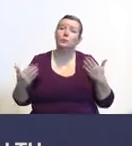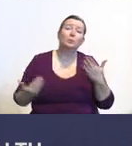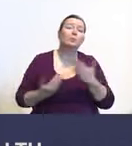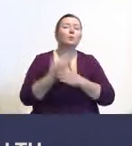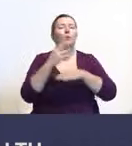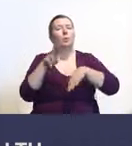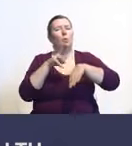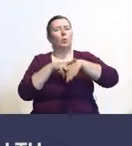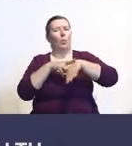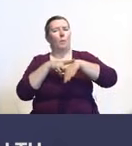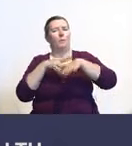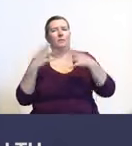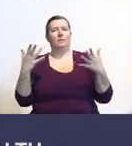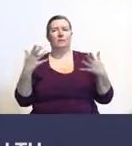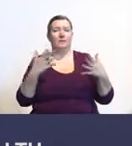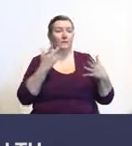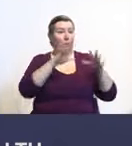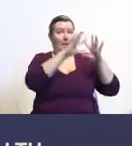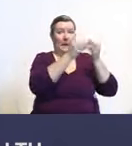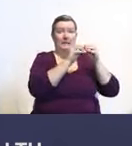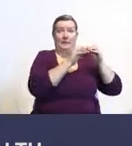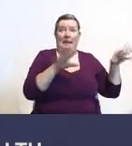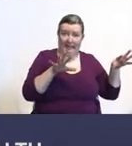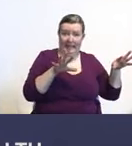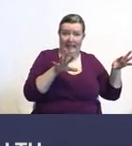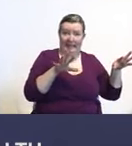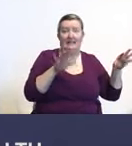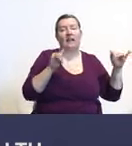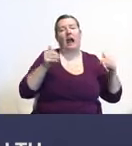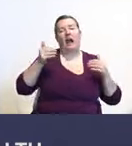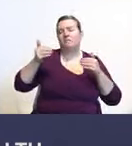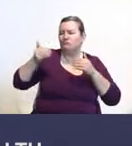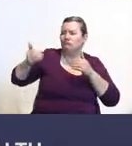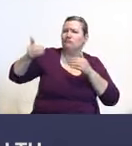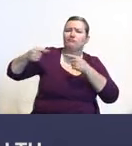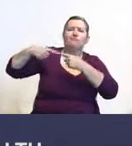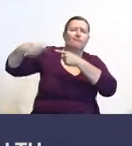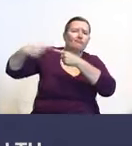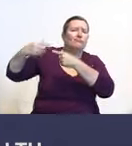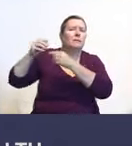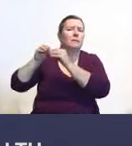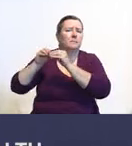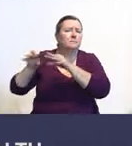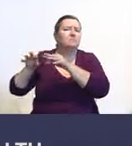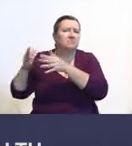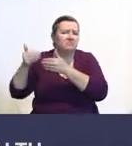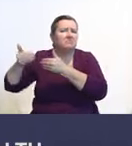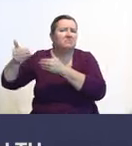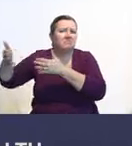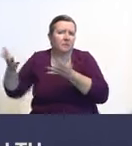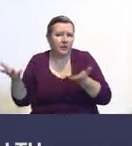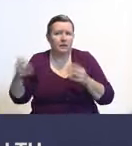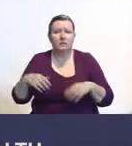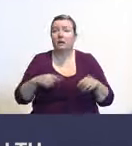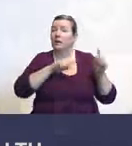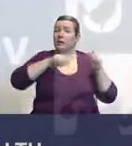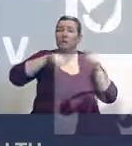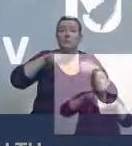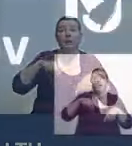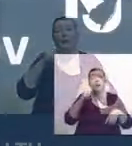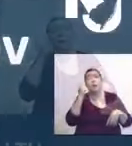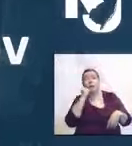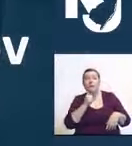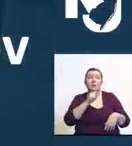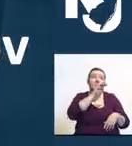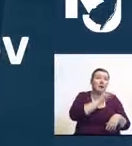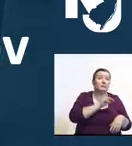pandemic stance to an endemic one, there is no longer the need for us to gather here at a set time every week.